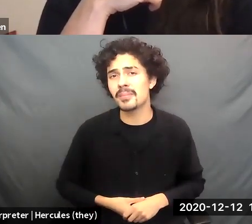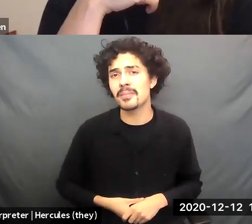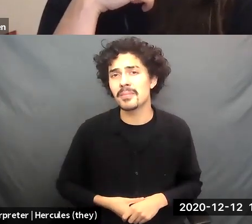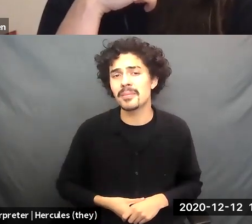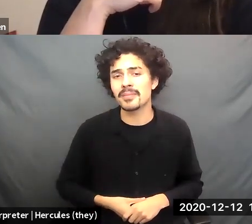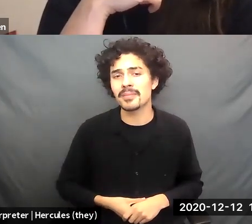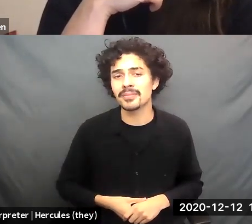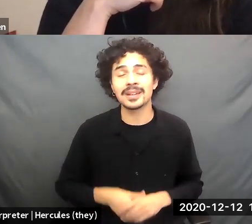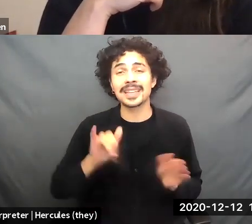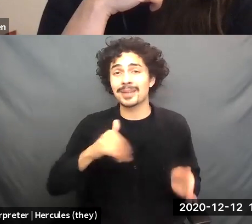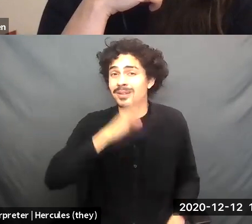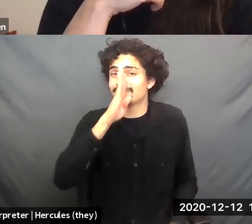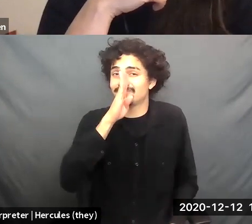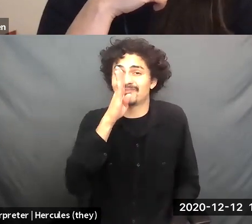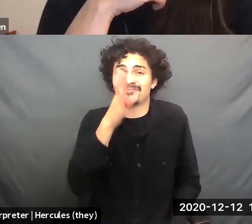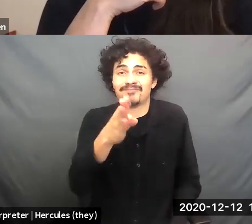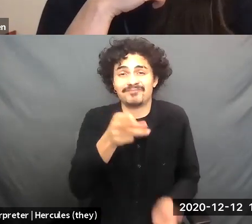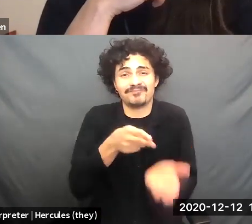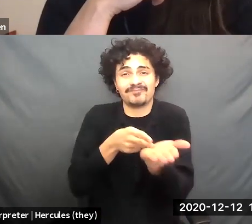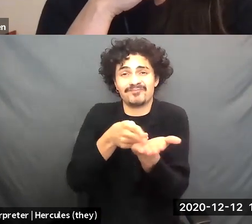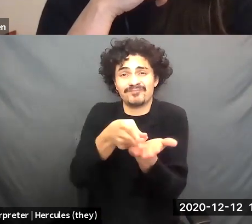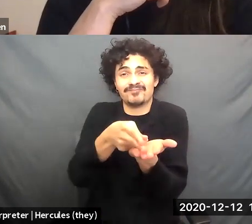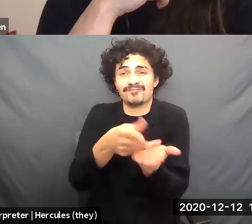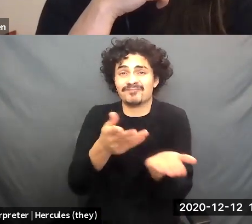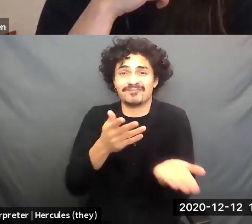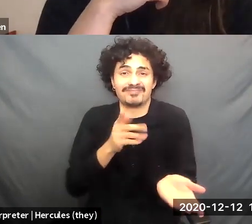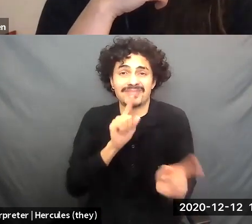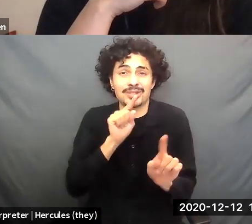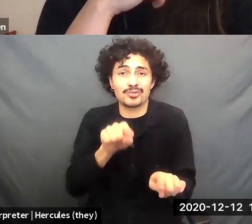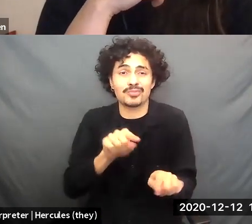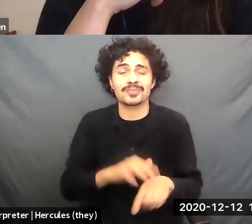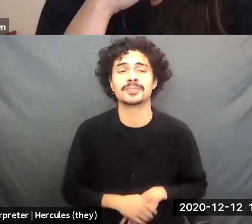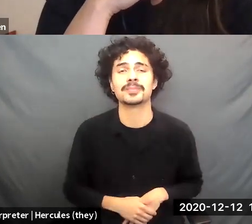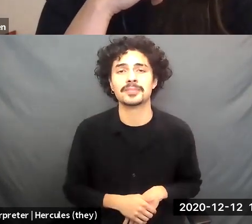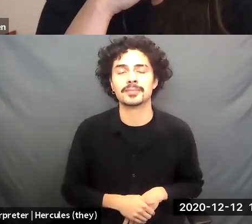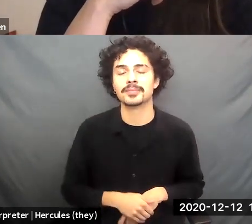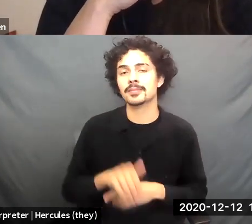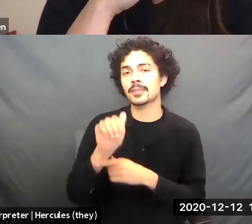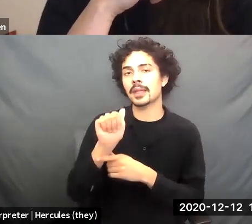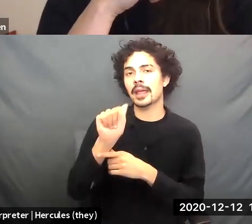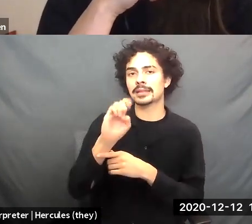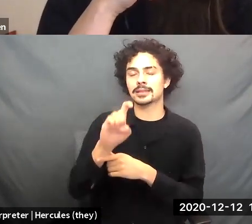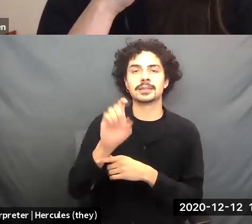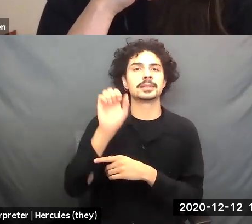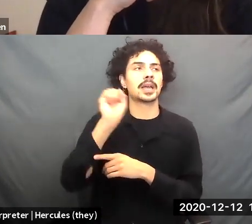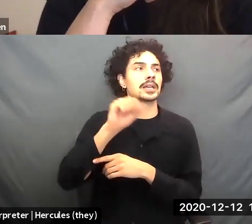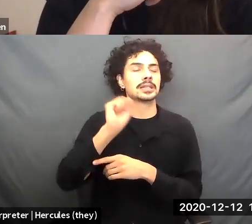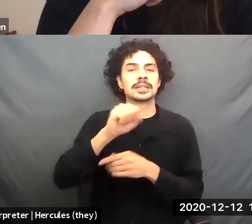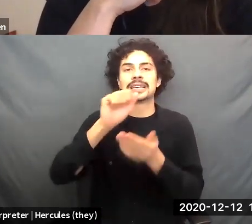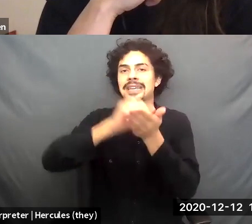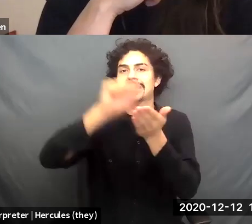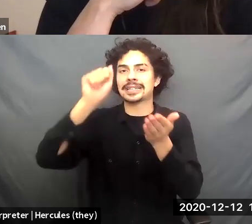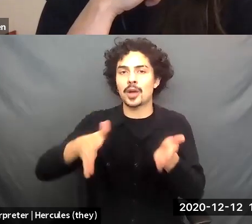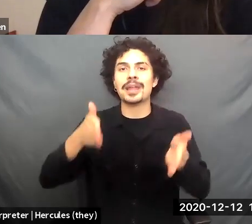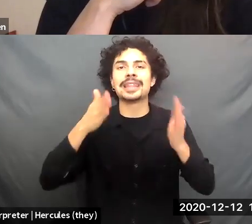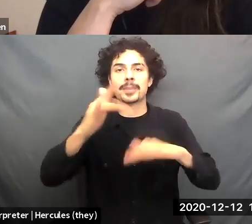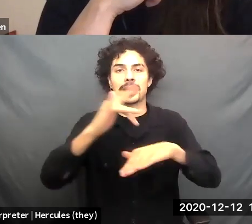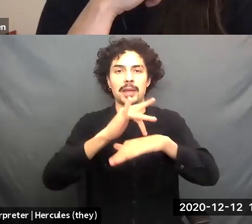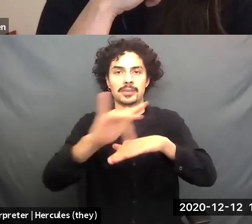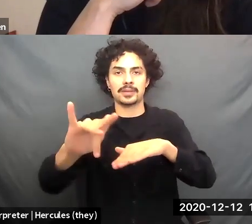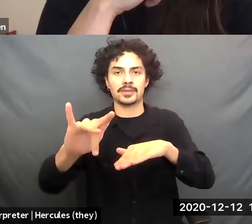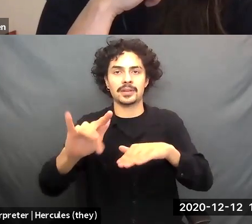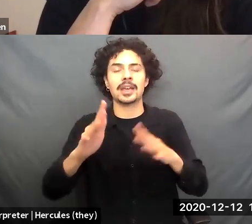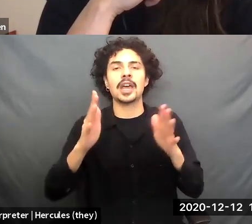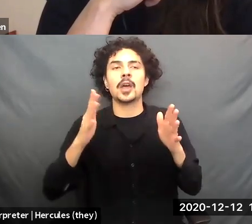my straight answer. I mean, and I think then the question is, take it down and let it be empty and let there be a kind of like